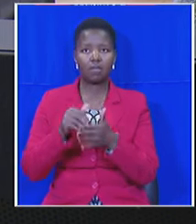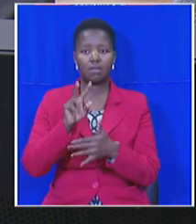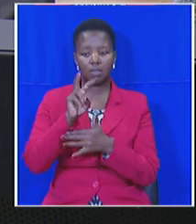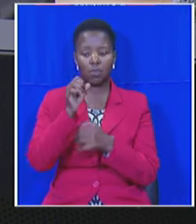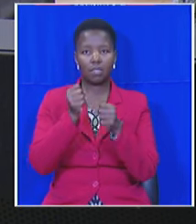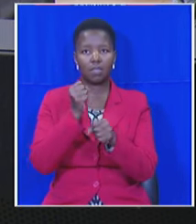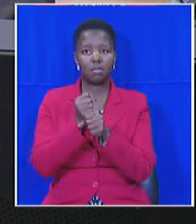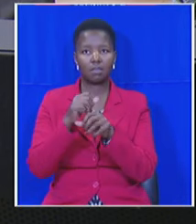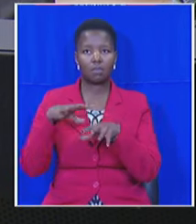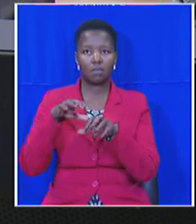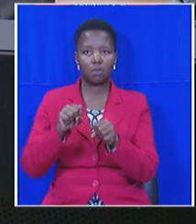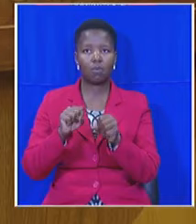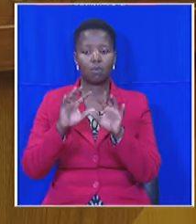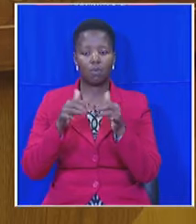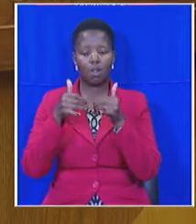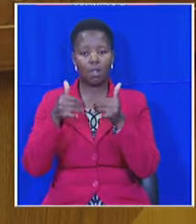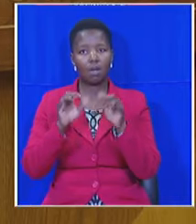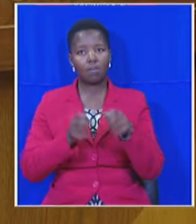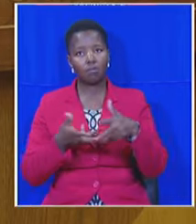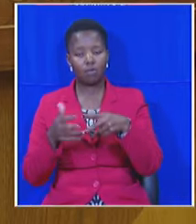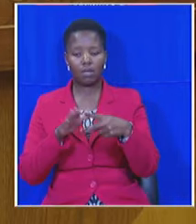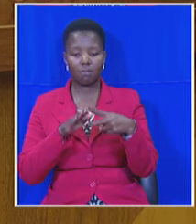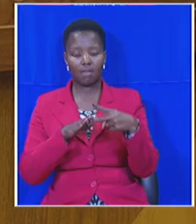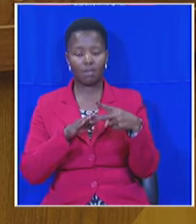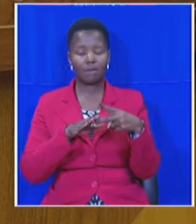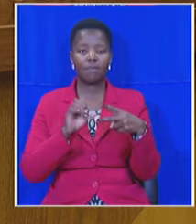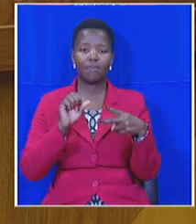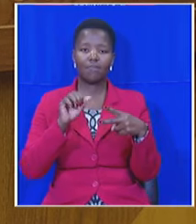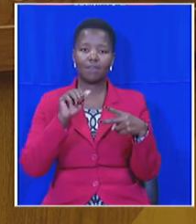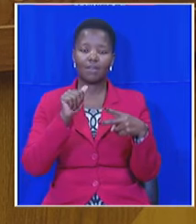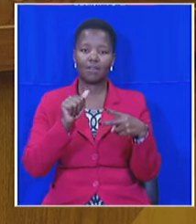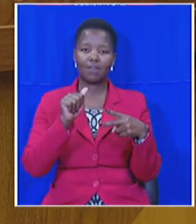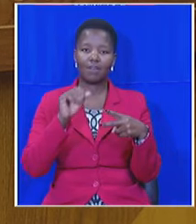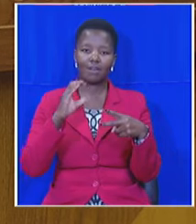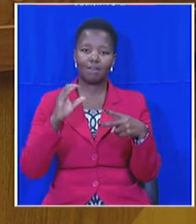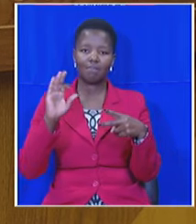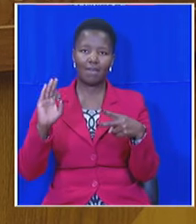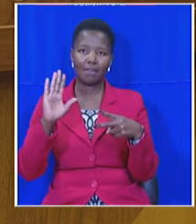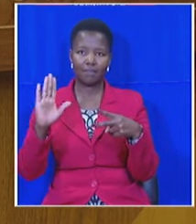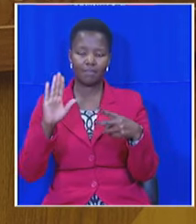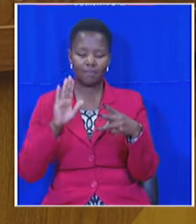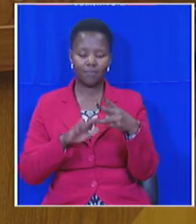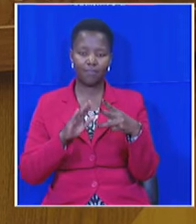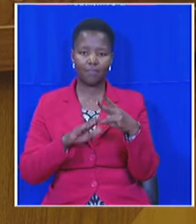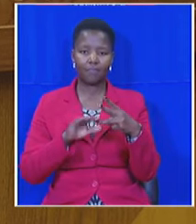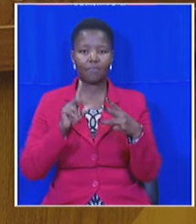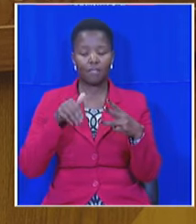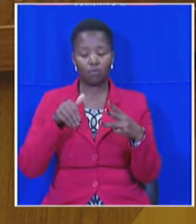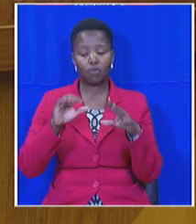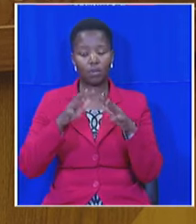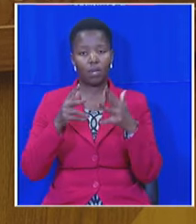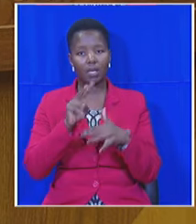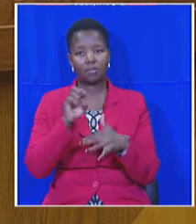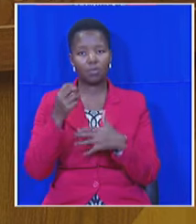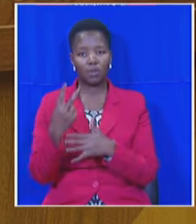Rugby World Cup in 1995, Africa Cup of Nations in 1996, Cricket World Cup in 2002,